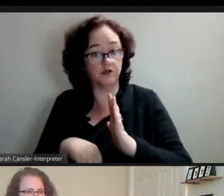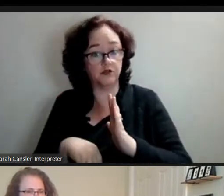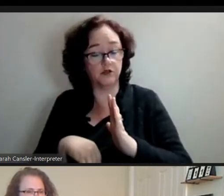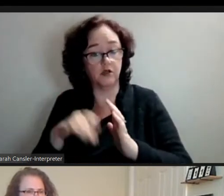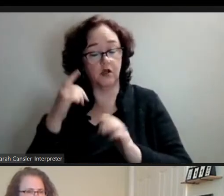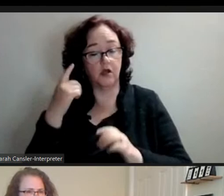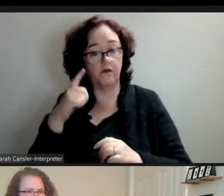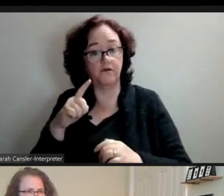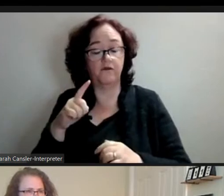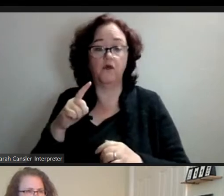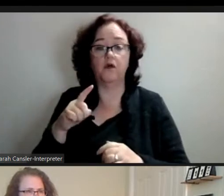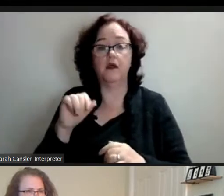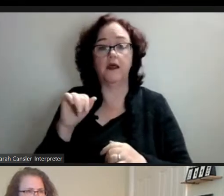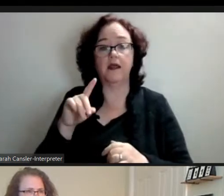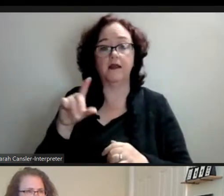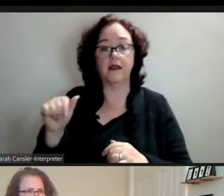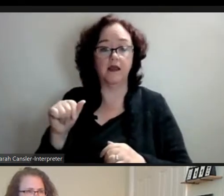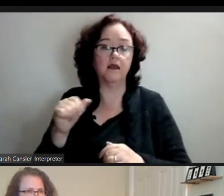committee membership.